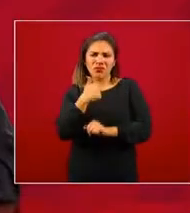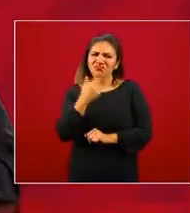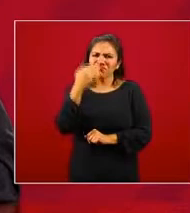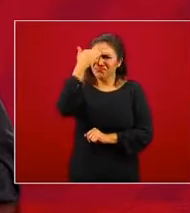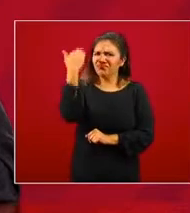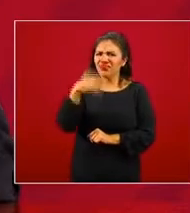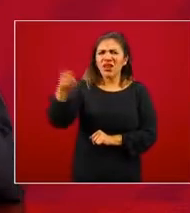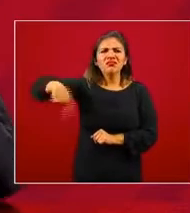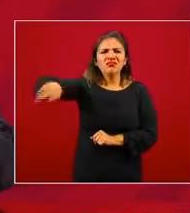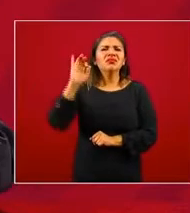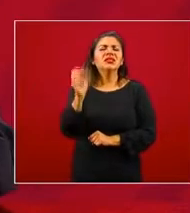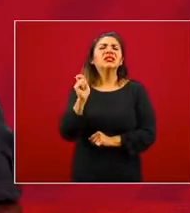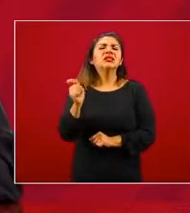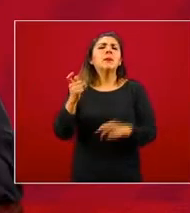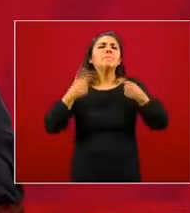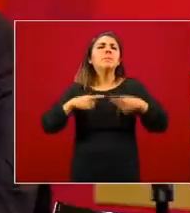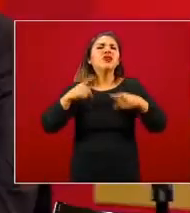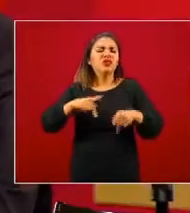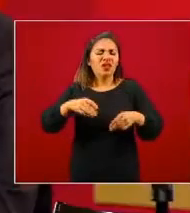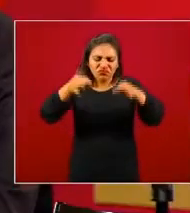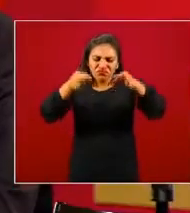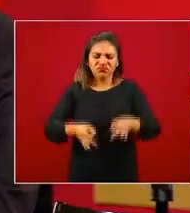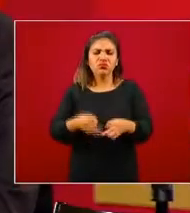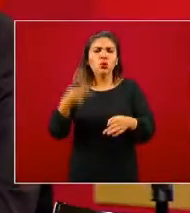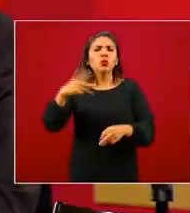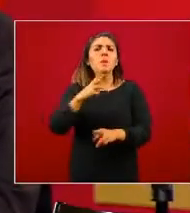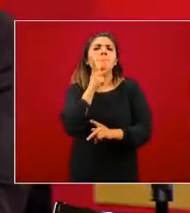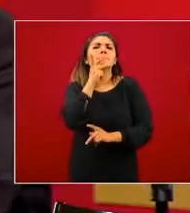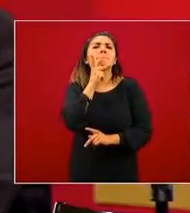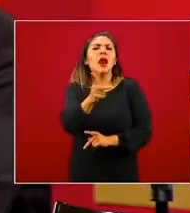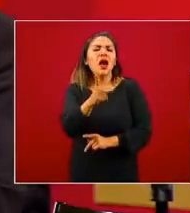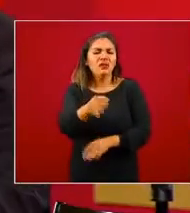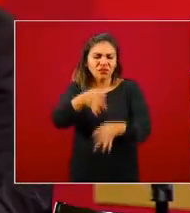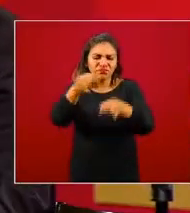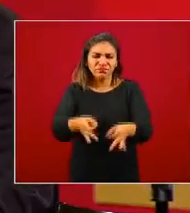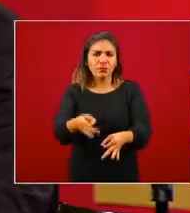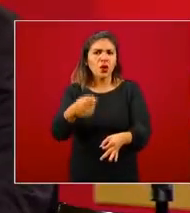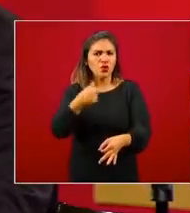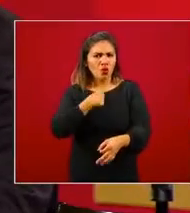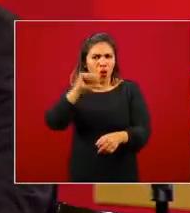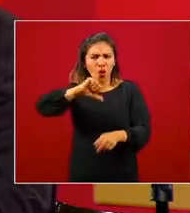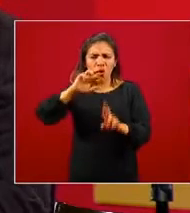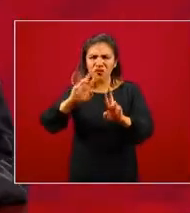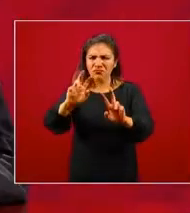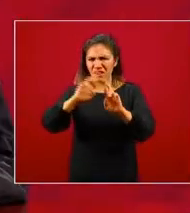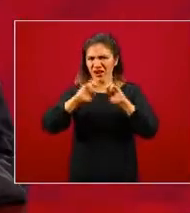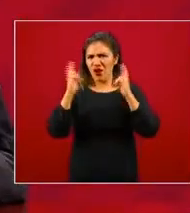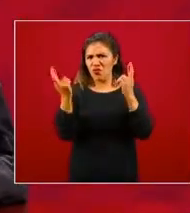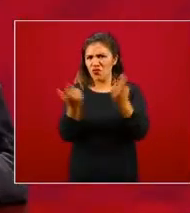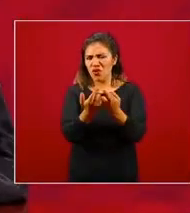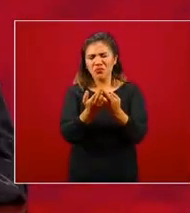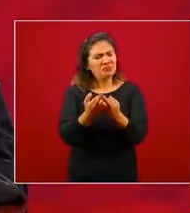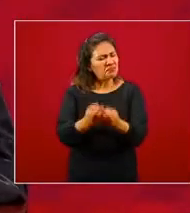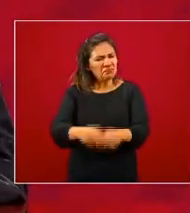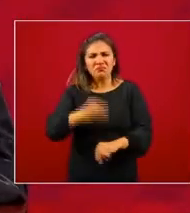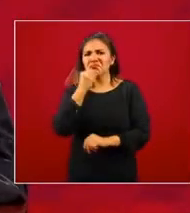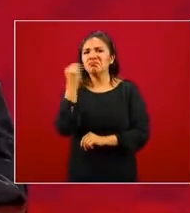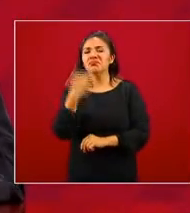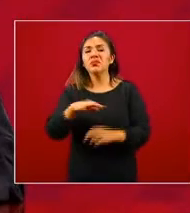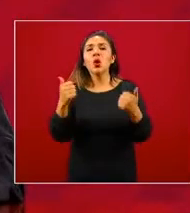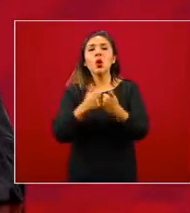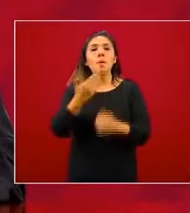upset because I completely trust them, and I completely think that they're loyal. We had an